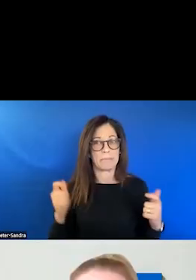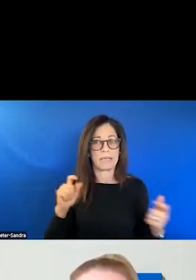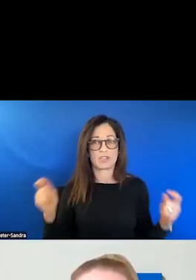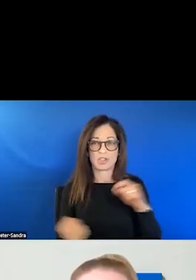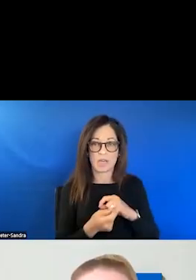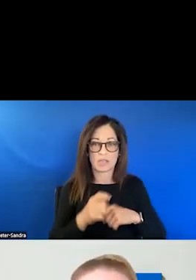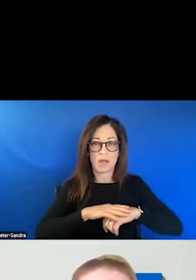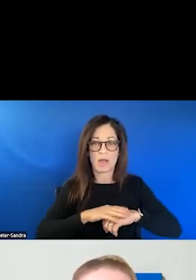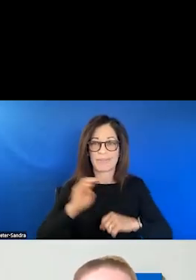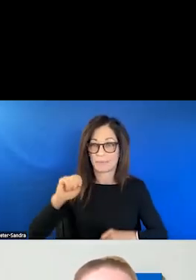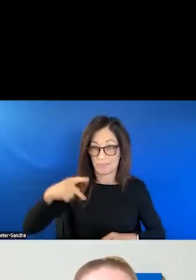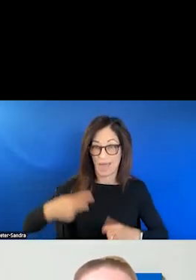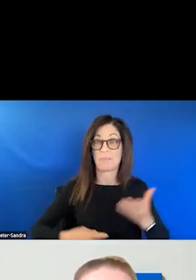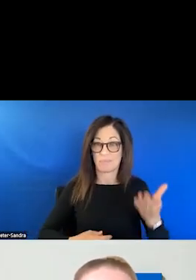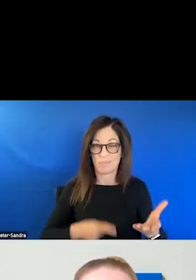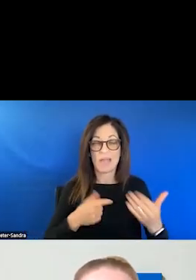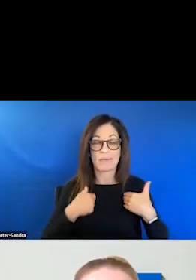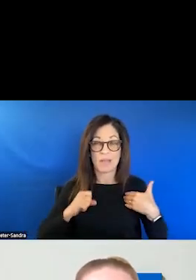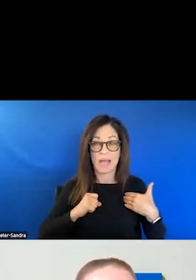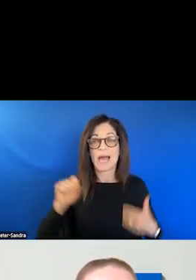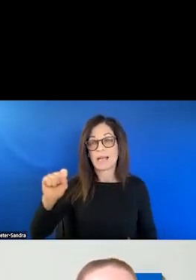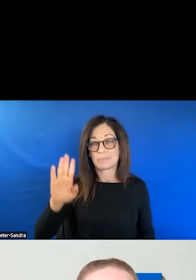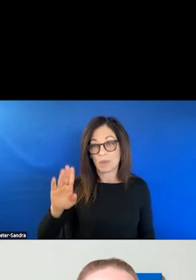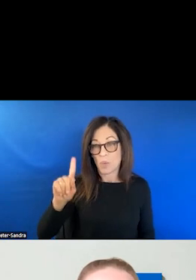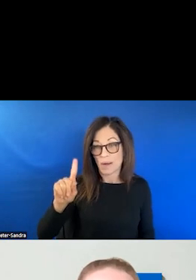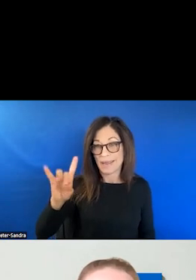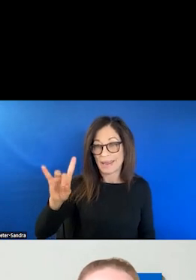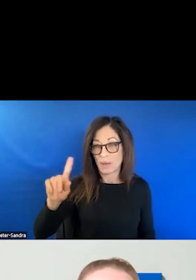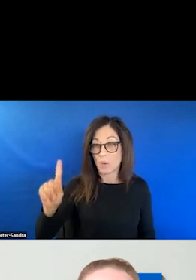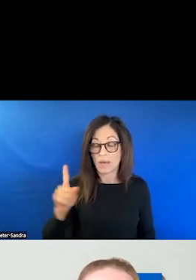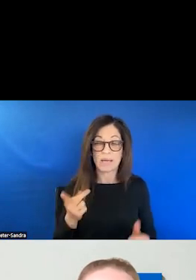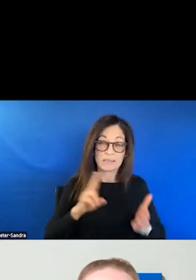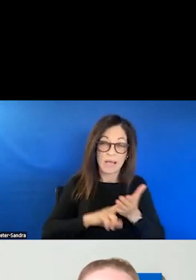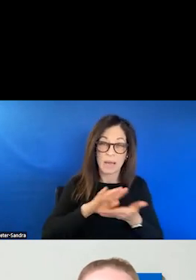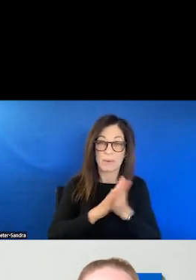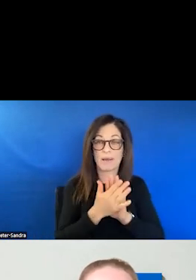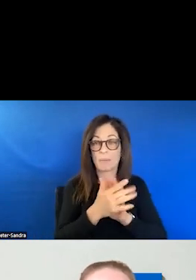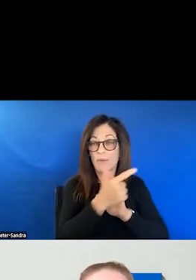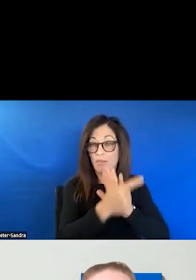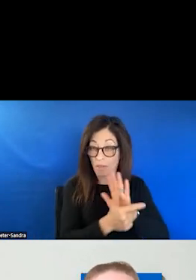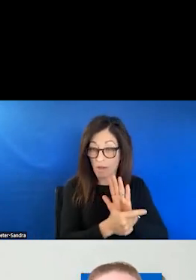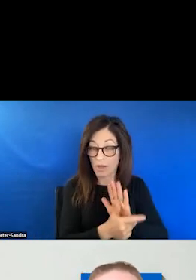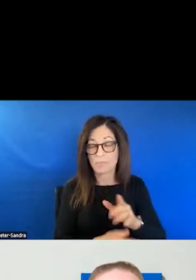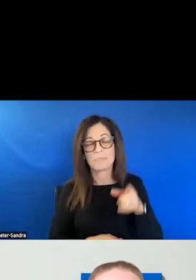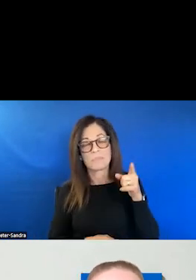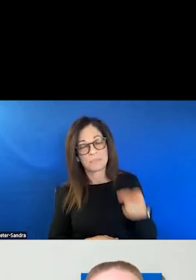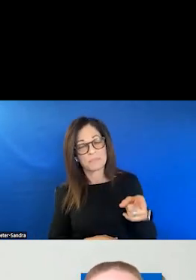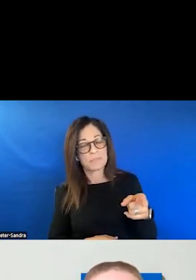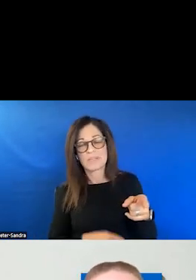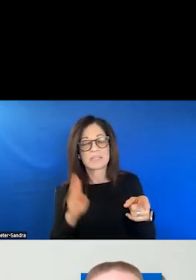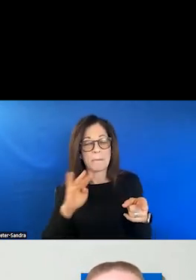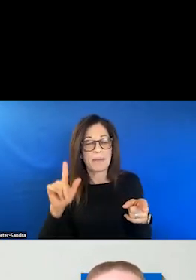map. They had their Senate Bill 181 signed into law. This is just a bill